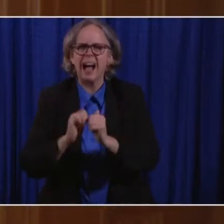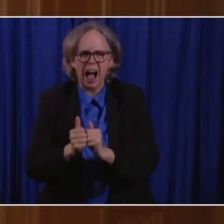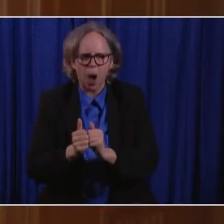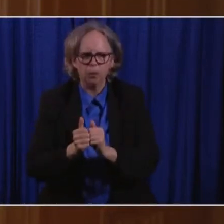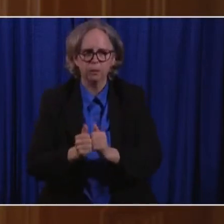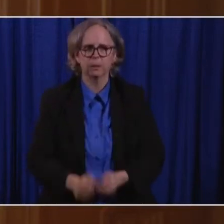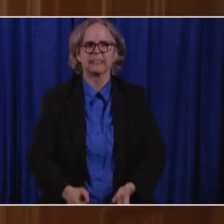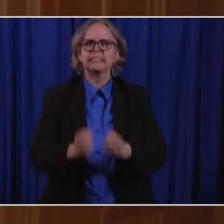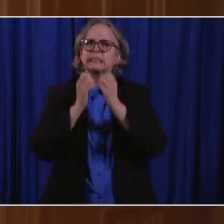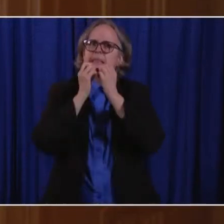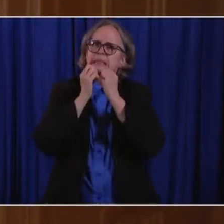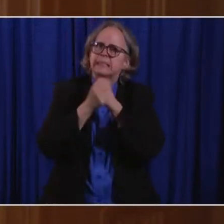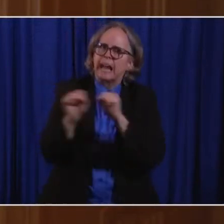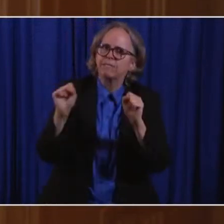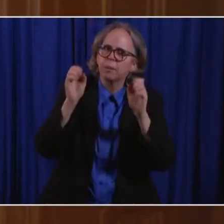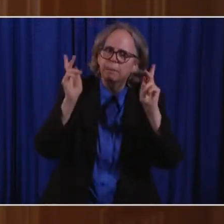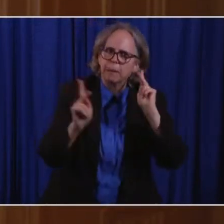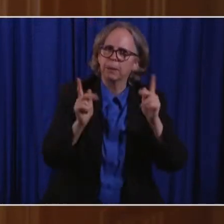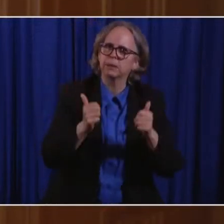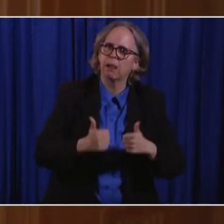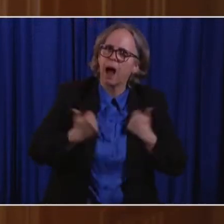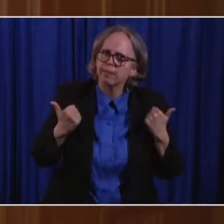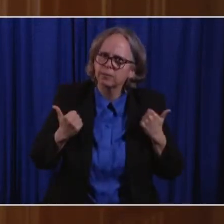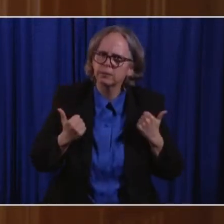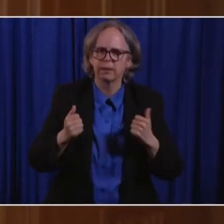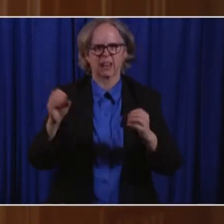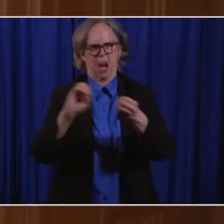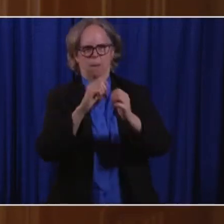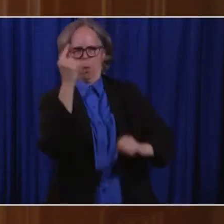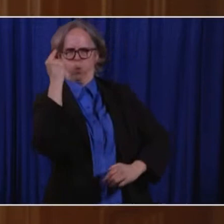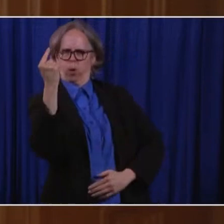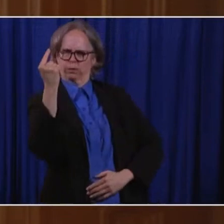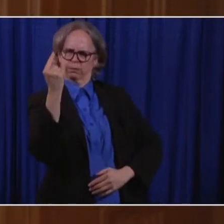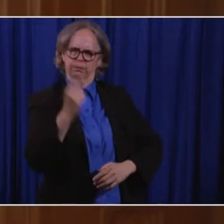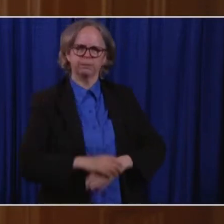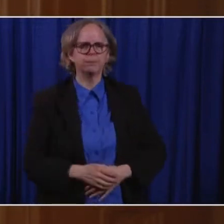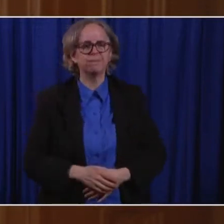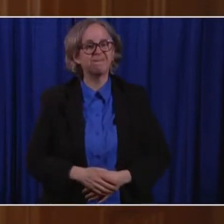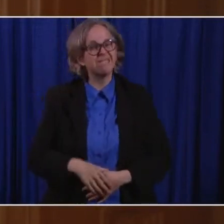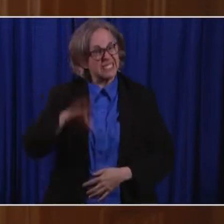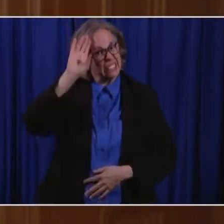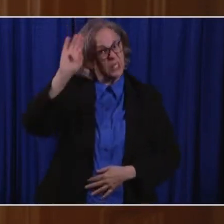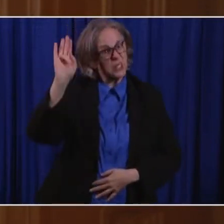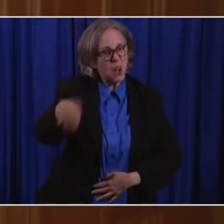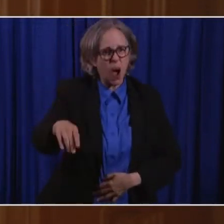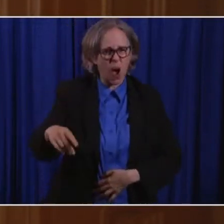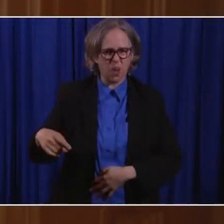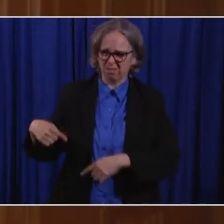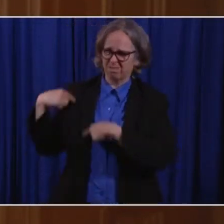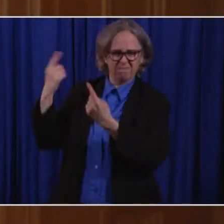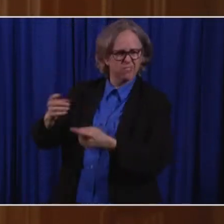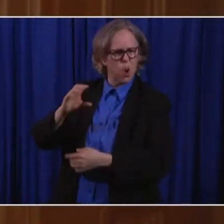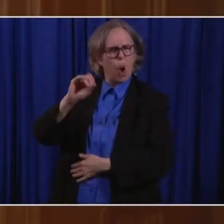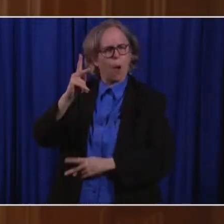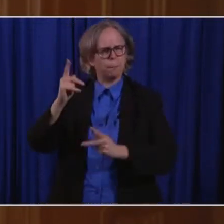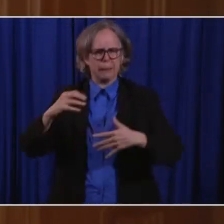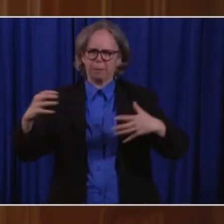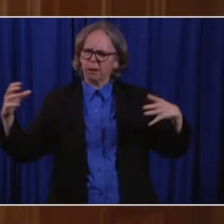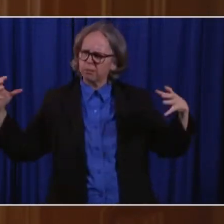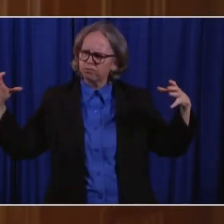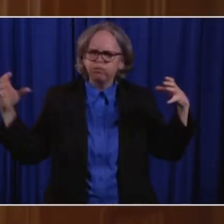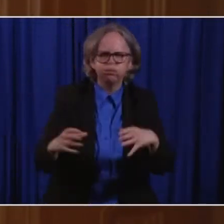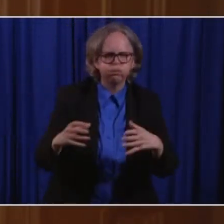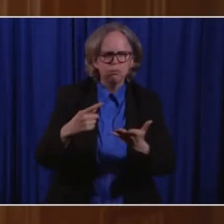important thing. And by staying apart in those early months, Ohioans actually came together, saving